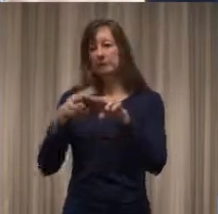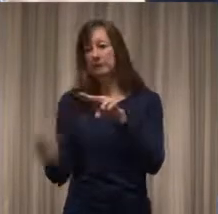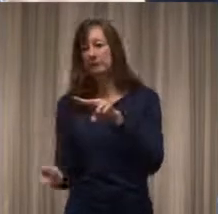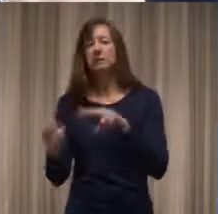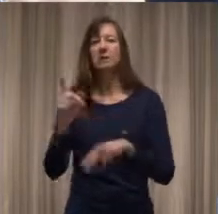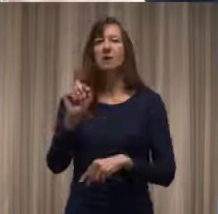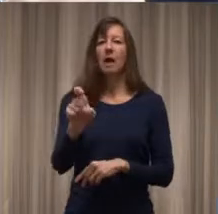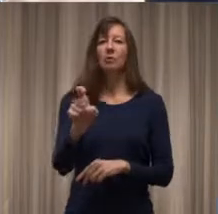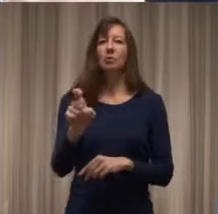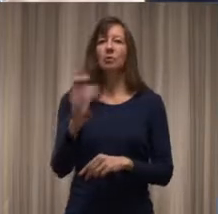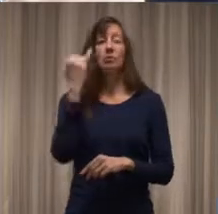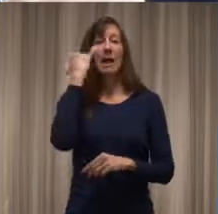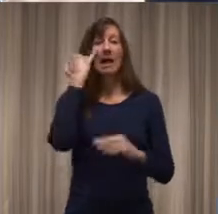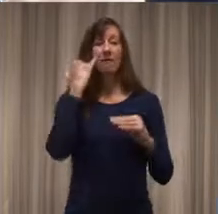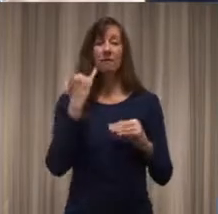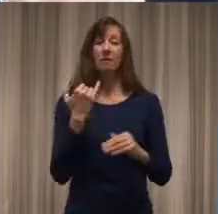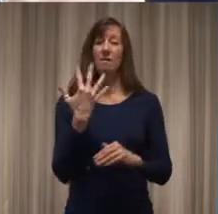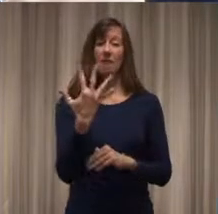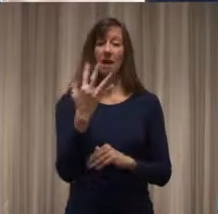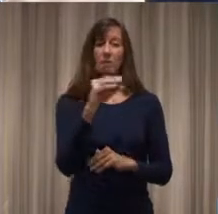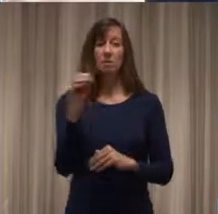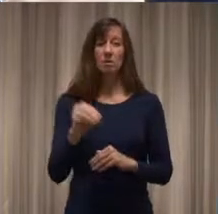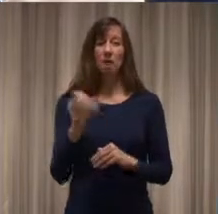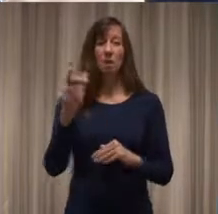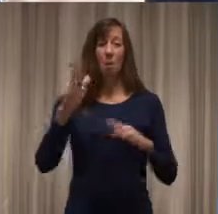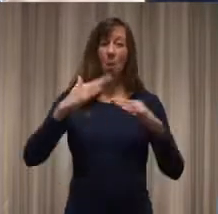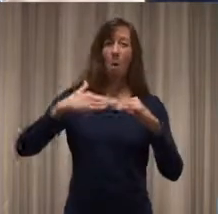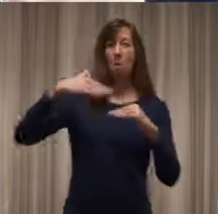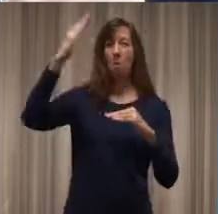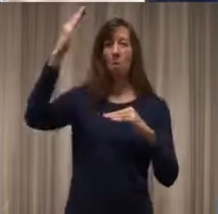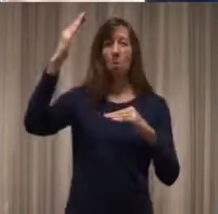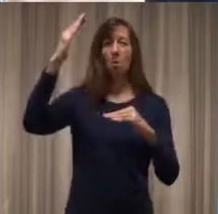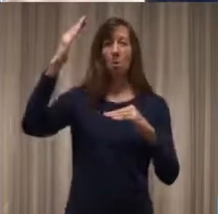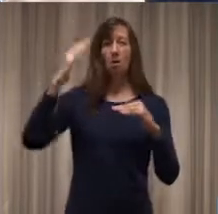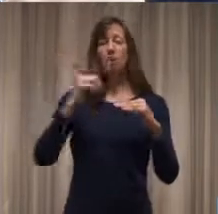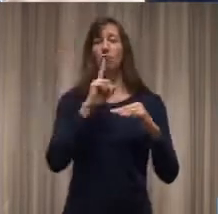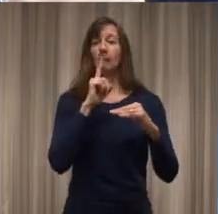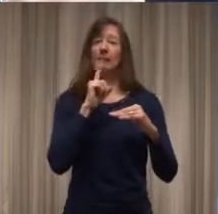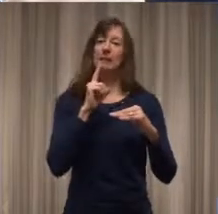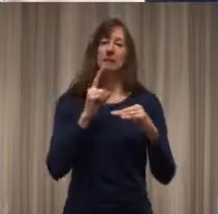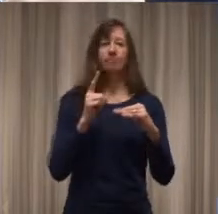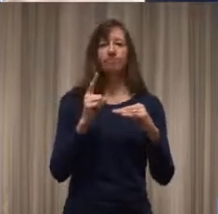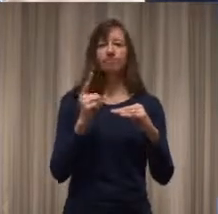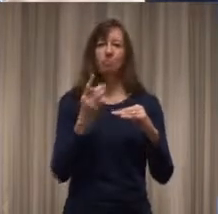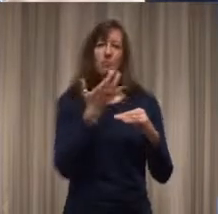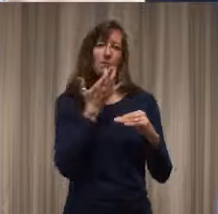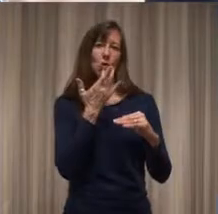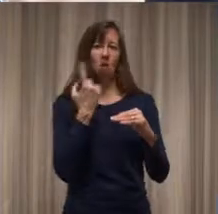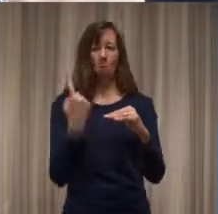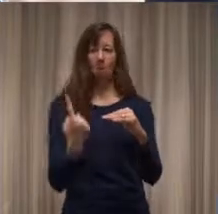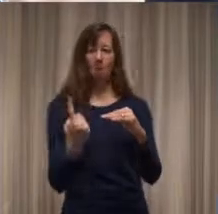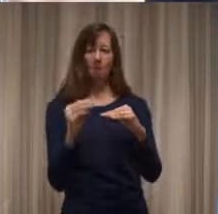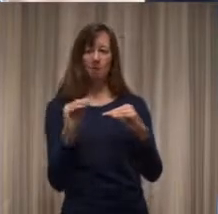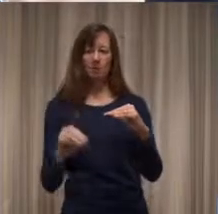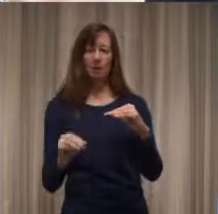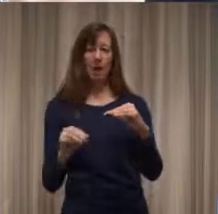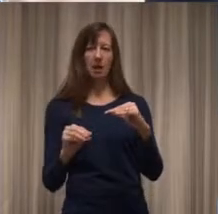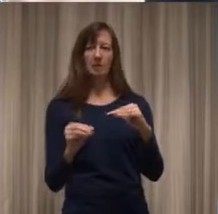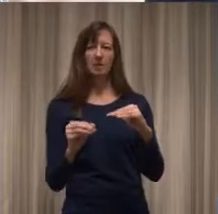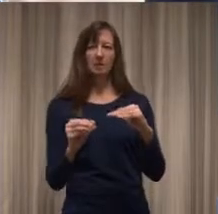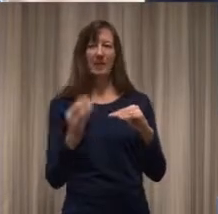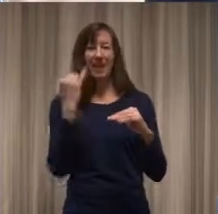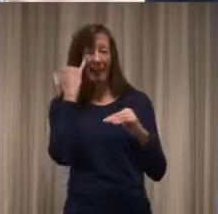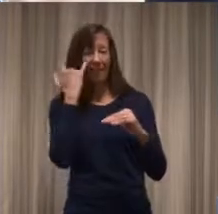definitely over 5, but really even over 1, we're still sort of fighting against the spread